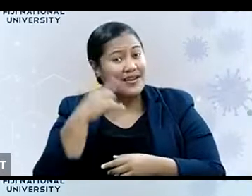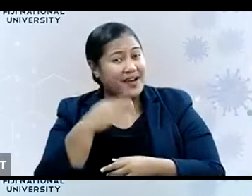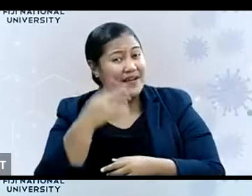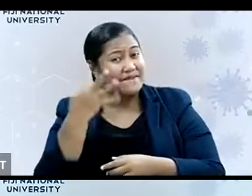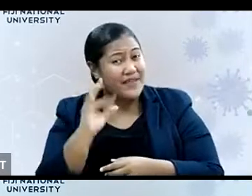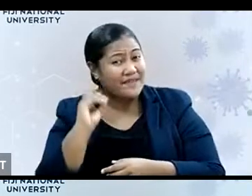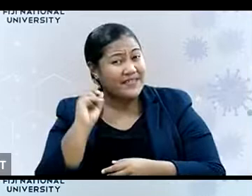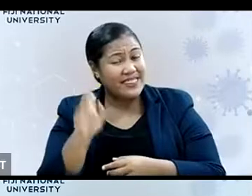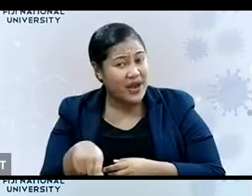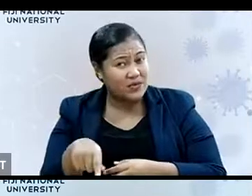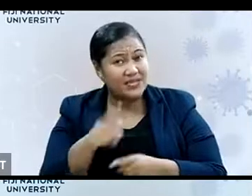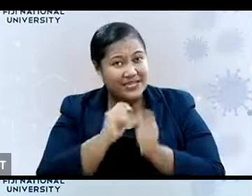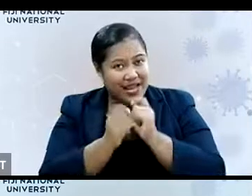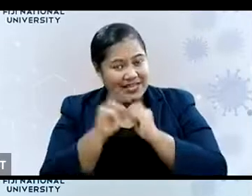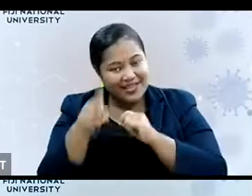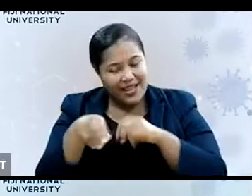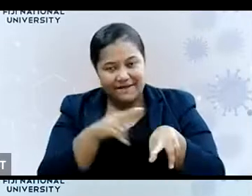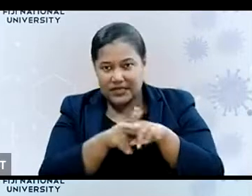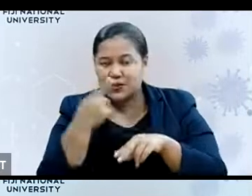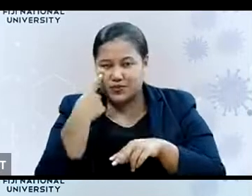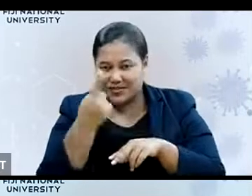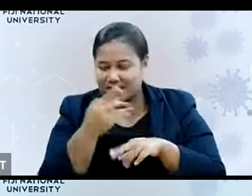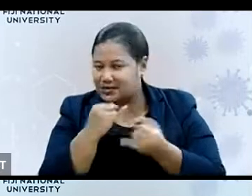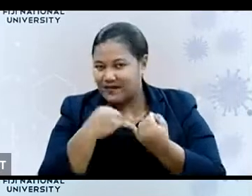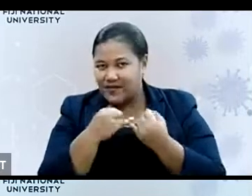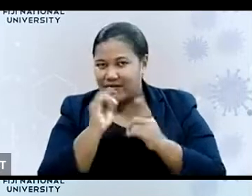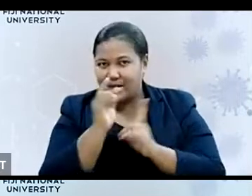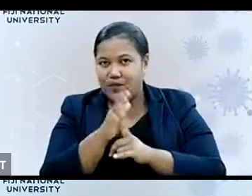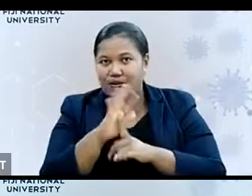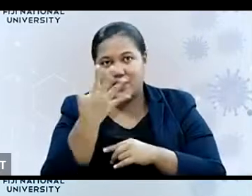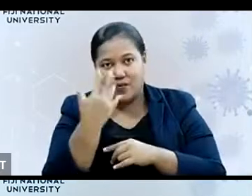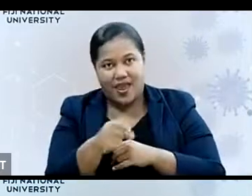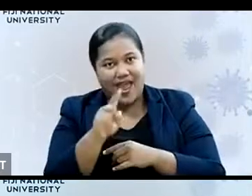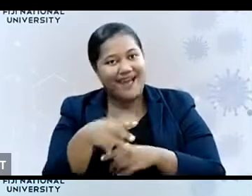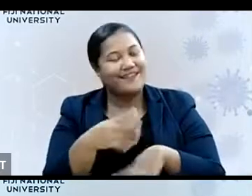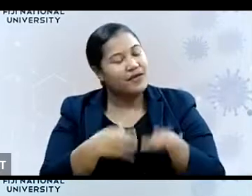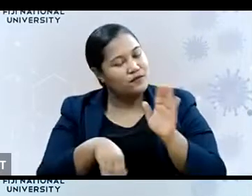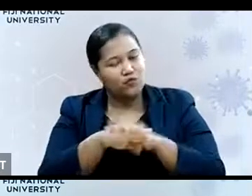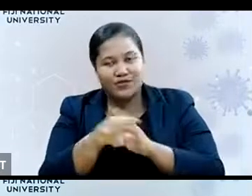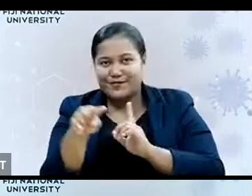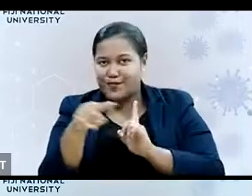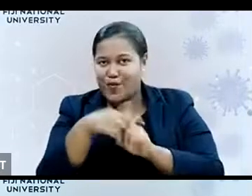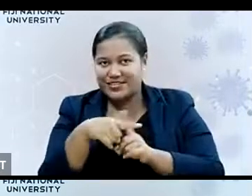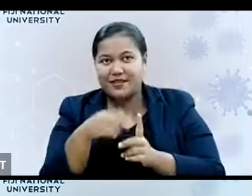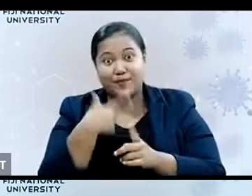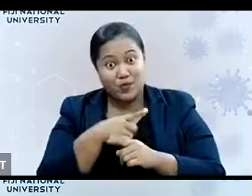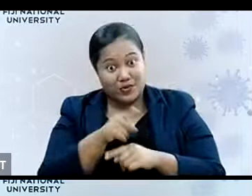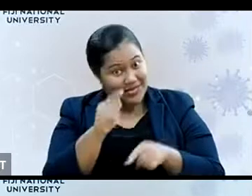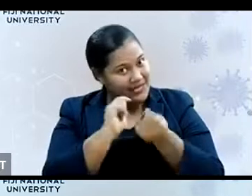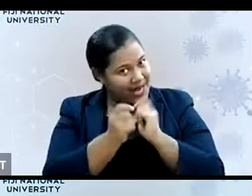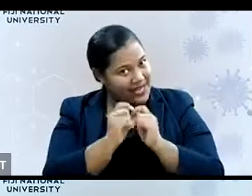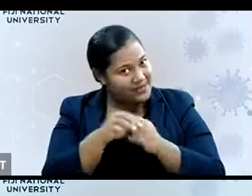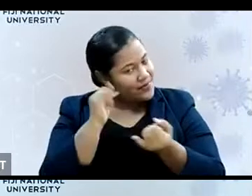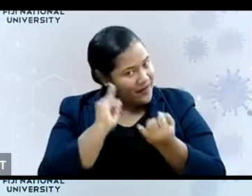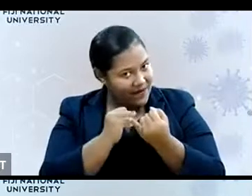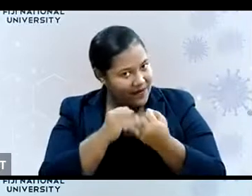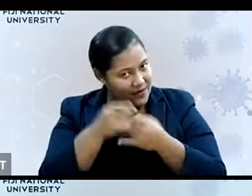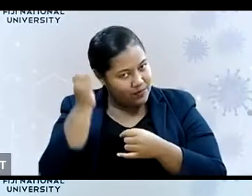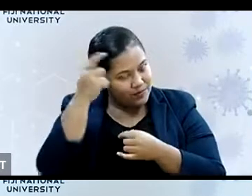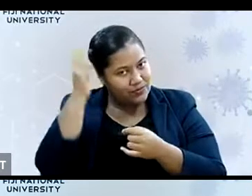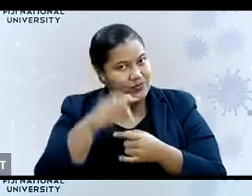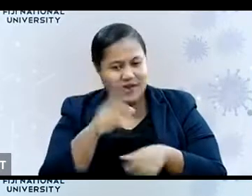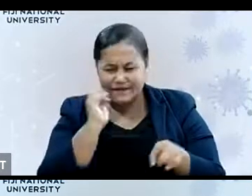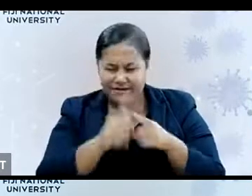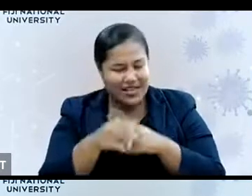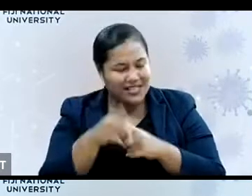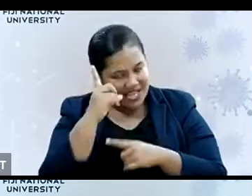seen that it is very rare that we actually get a false positive, because this test is so sensitive, and we look at things like